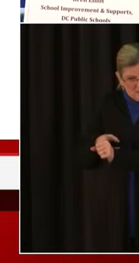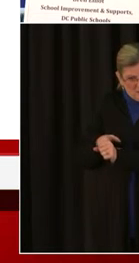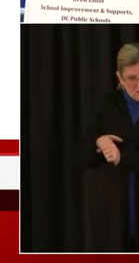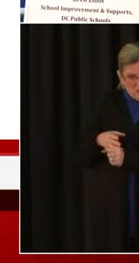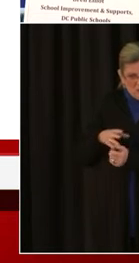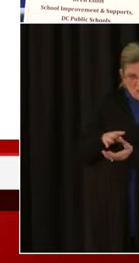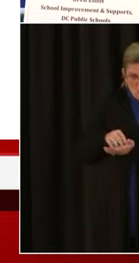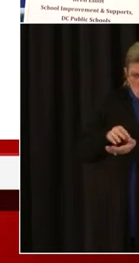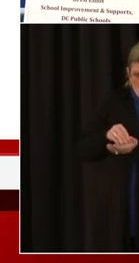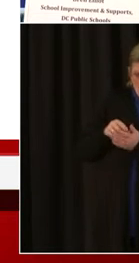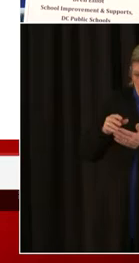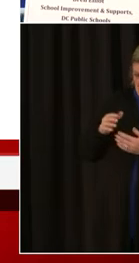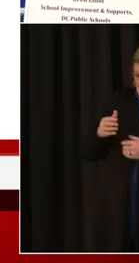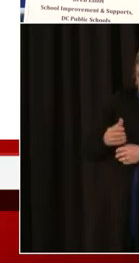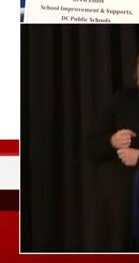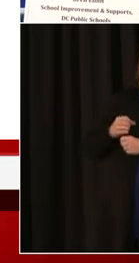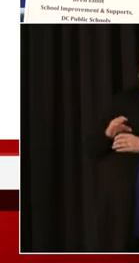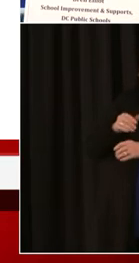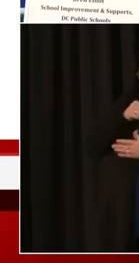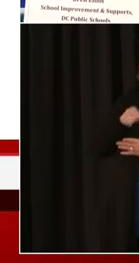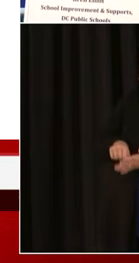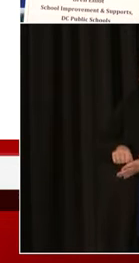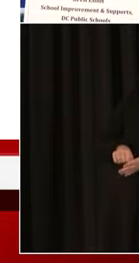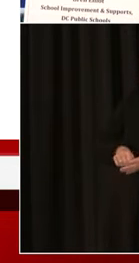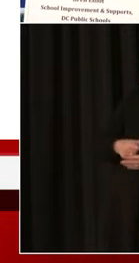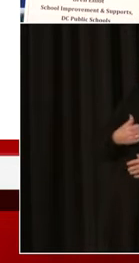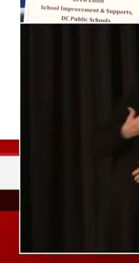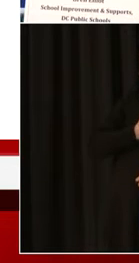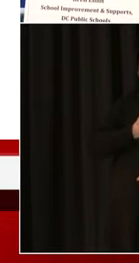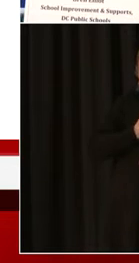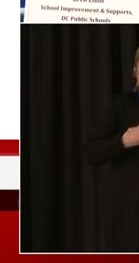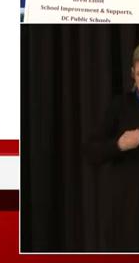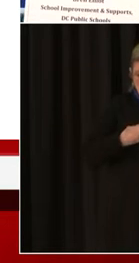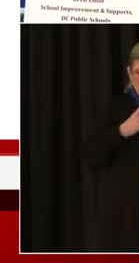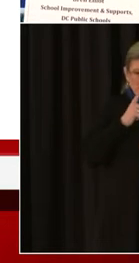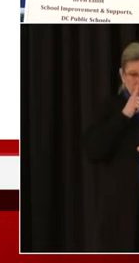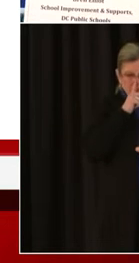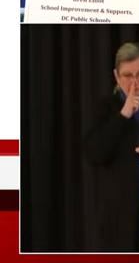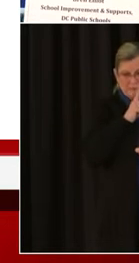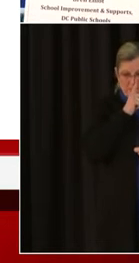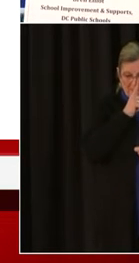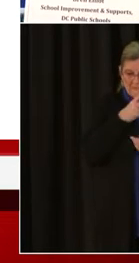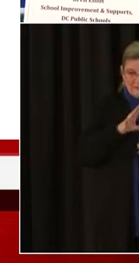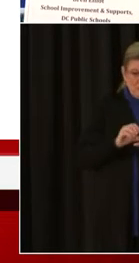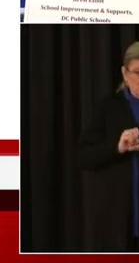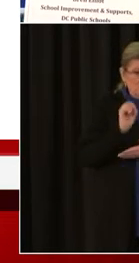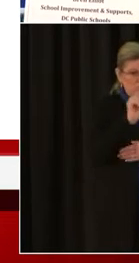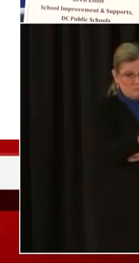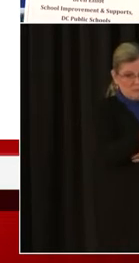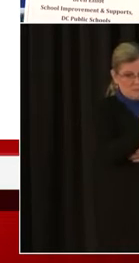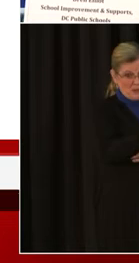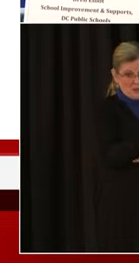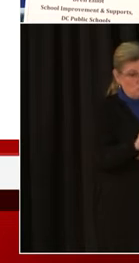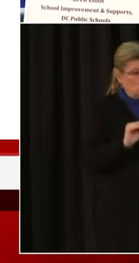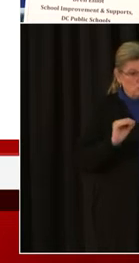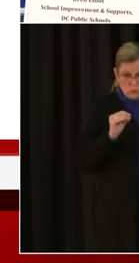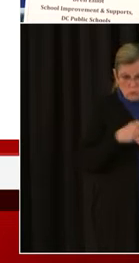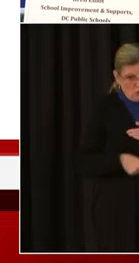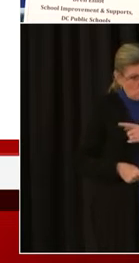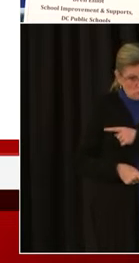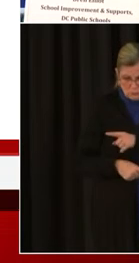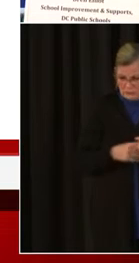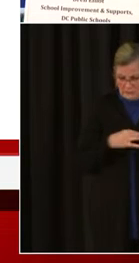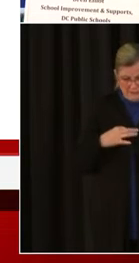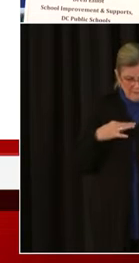learning. They receive that in the mail, and they're able to self-administer the test, mail it back in, and this is done at no cost to our